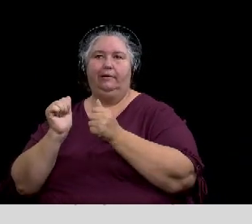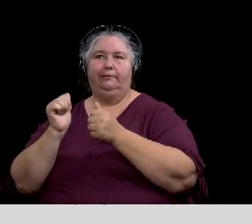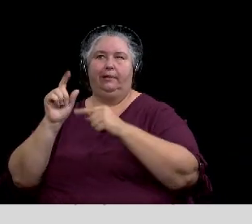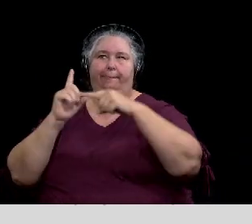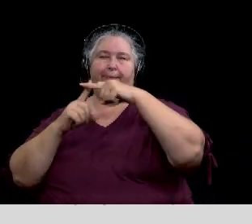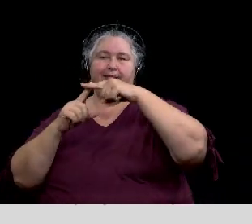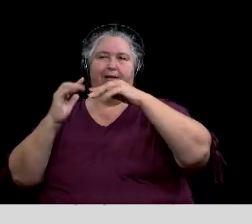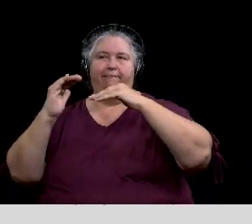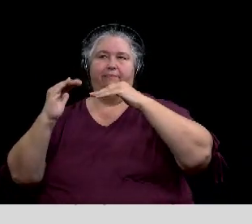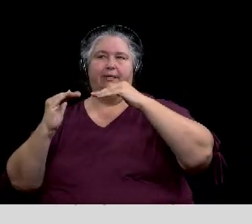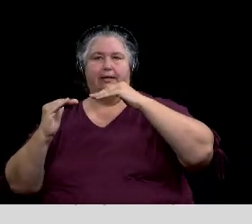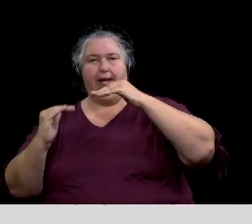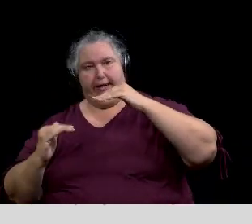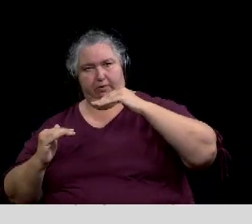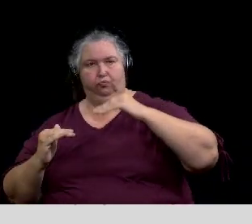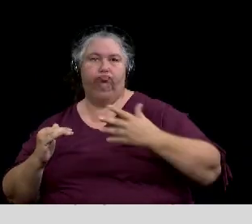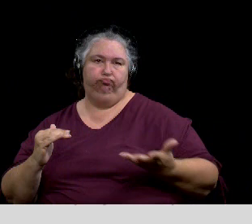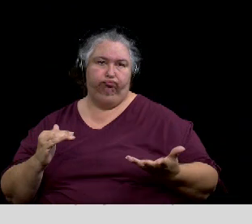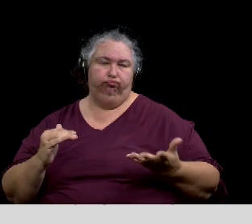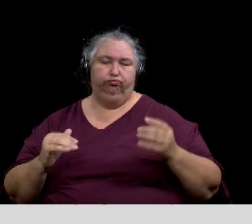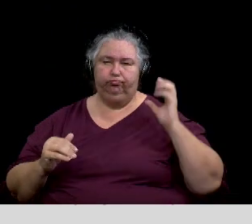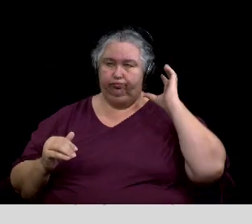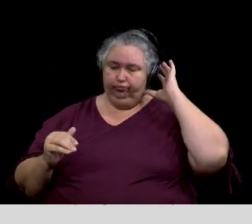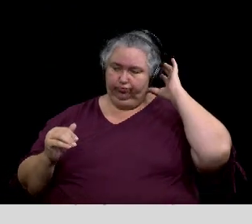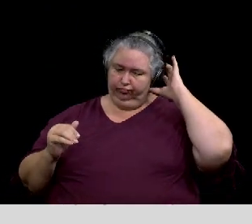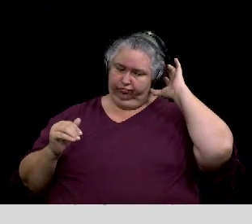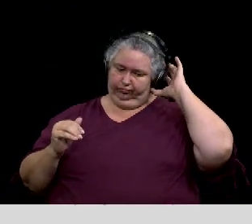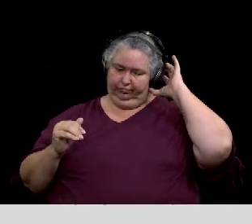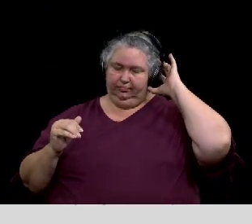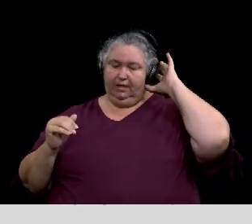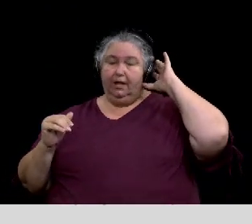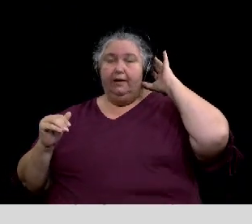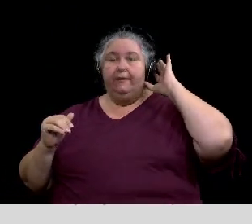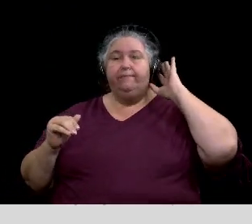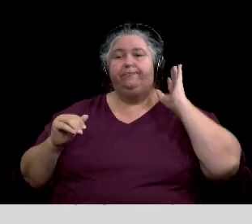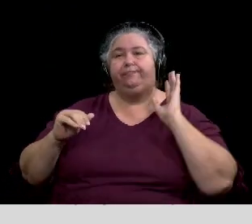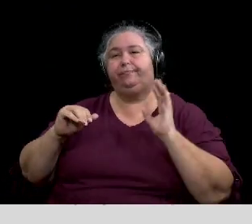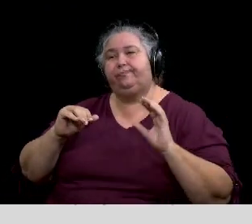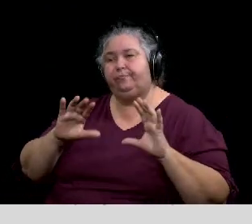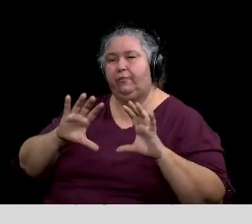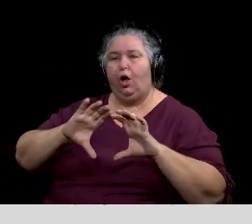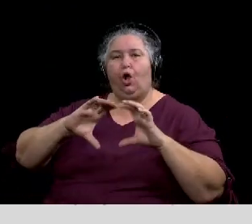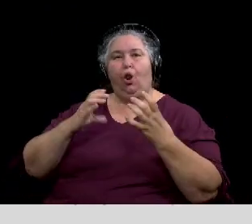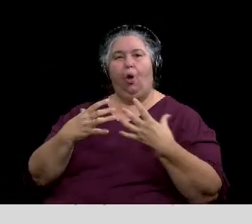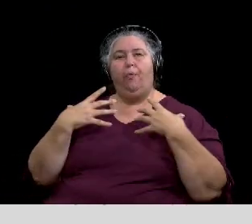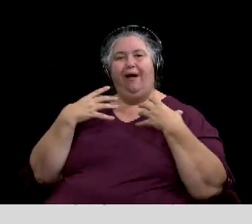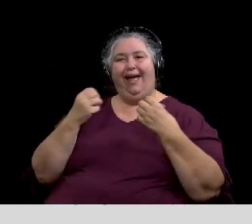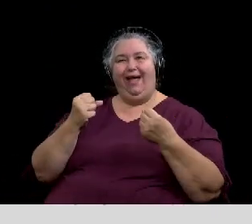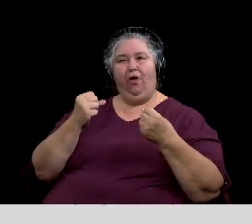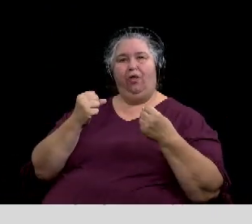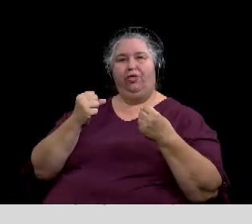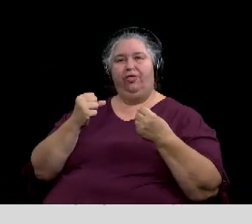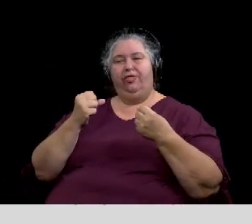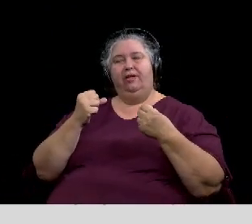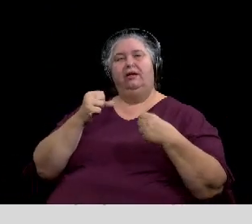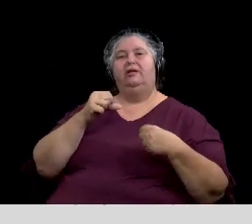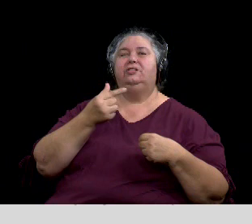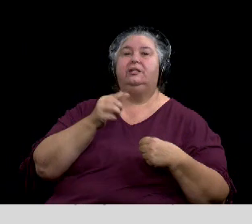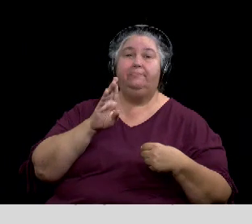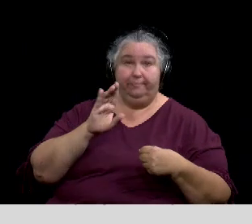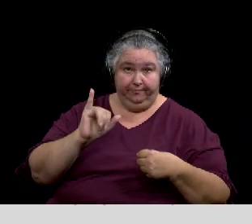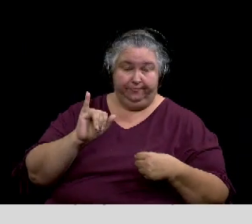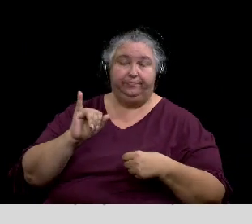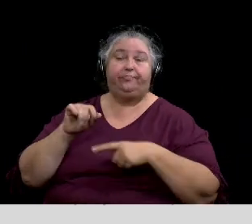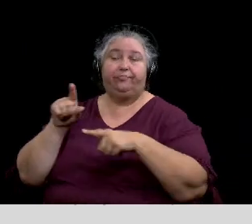down. Global Health Institute indicates that mitigation